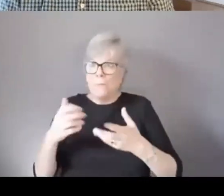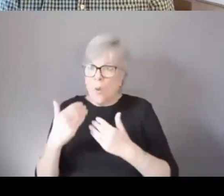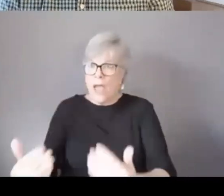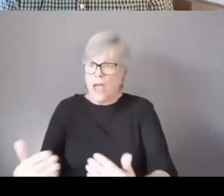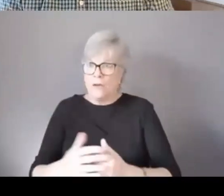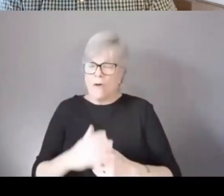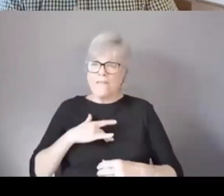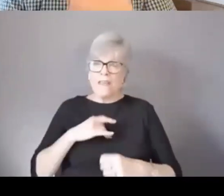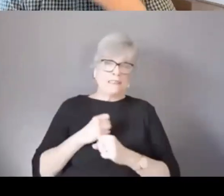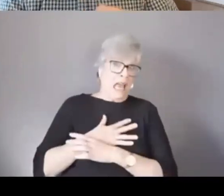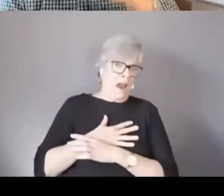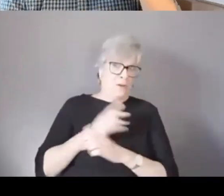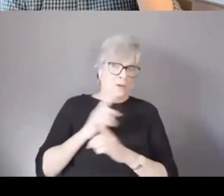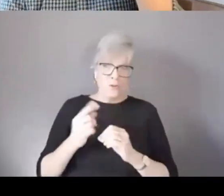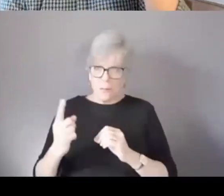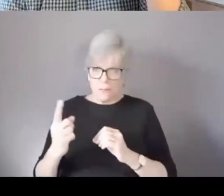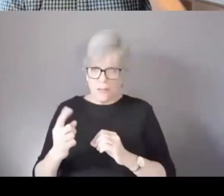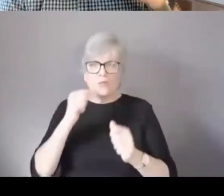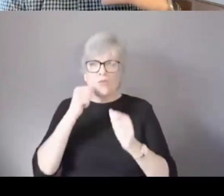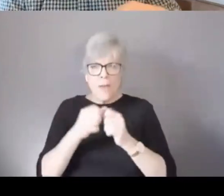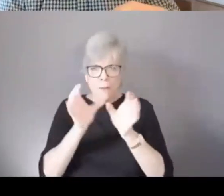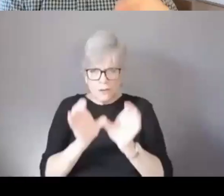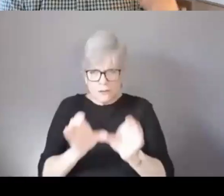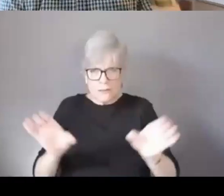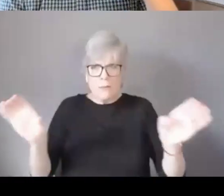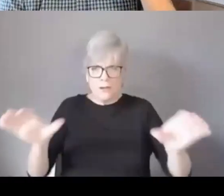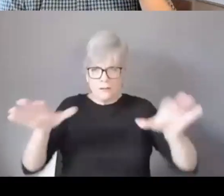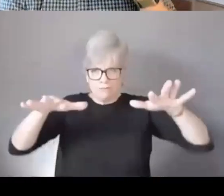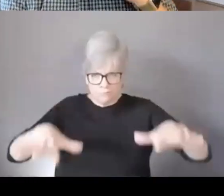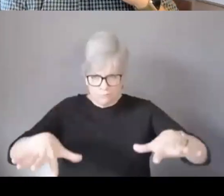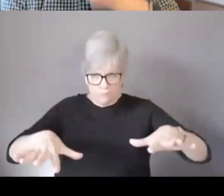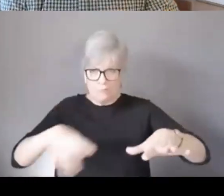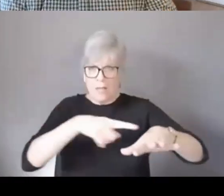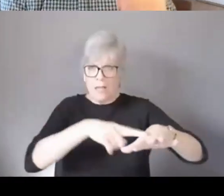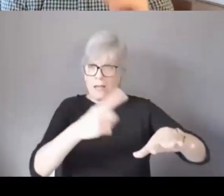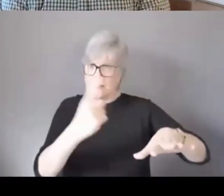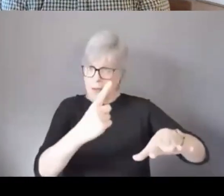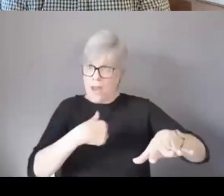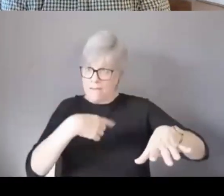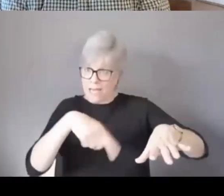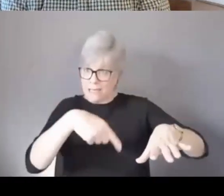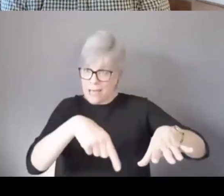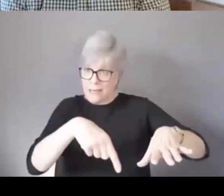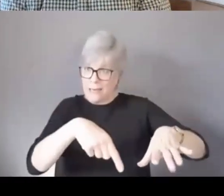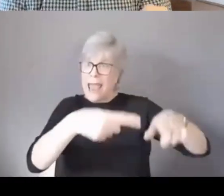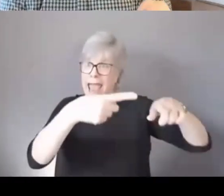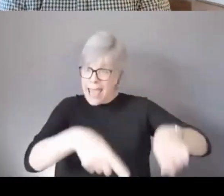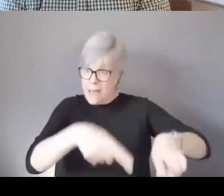do something. So I want you to reframe for yourselves that someone has anxiety happening for